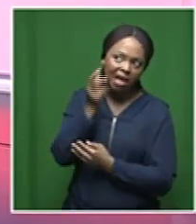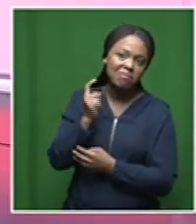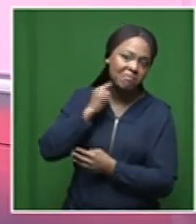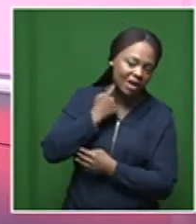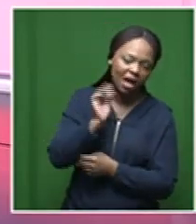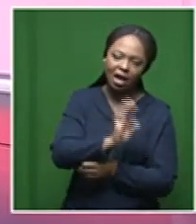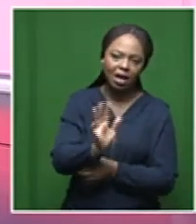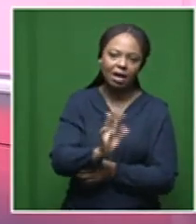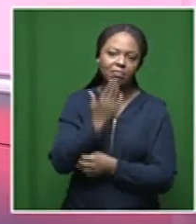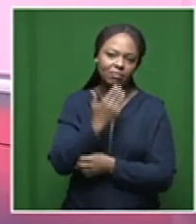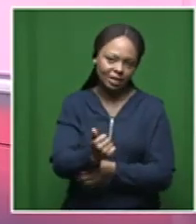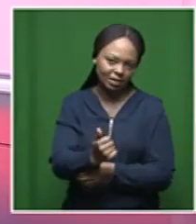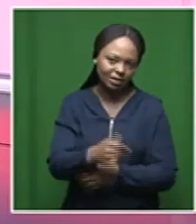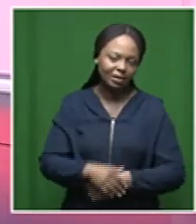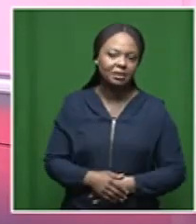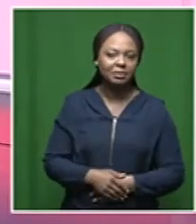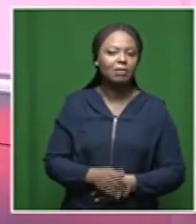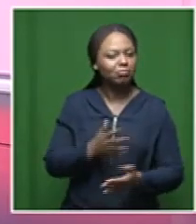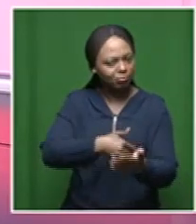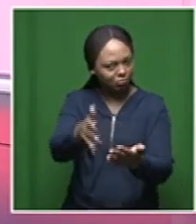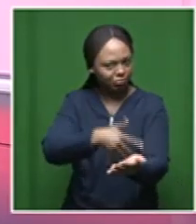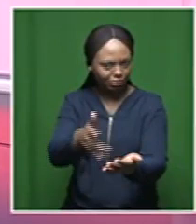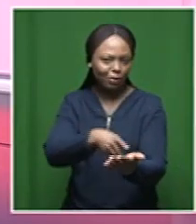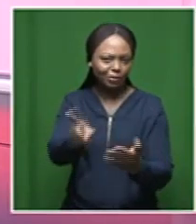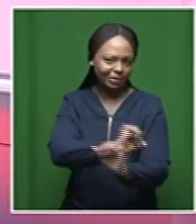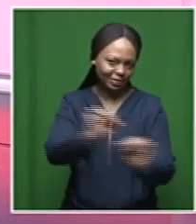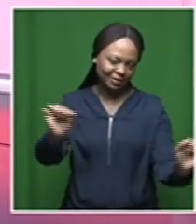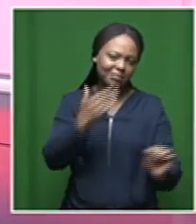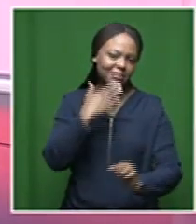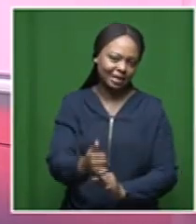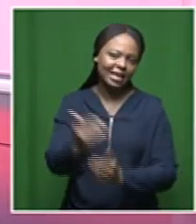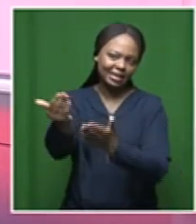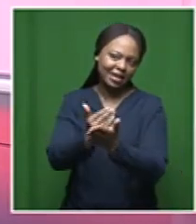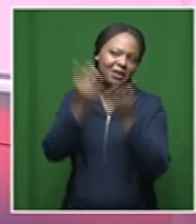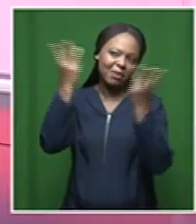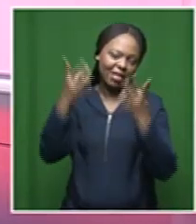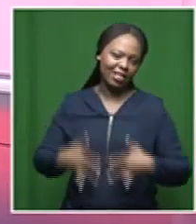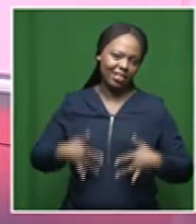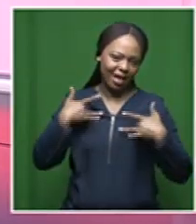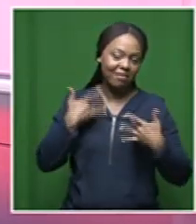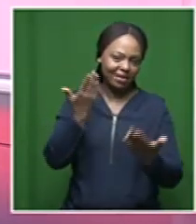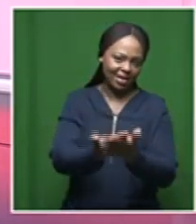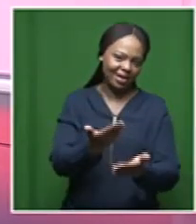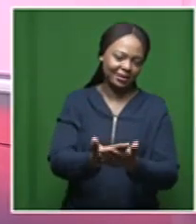been outlined to you throughout the show. Go out, donate blood, and really go out and save more than one life. From